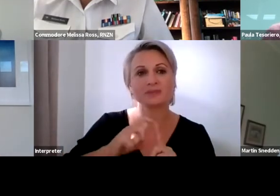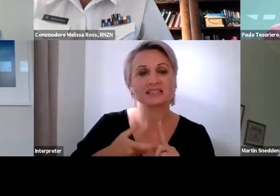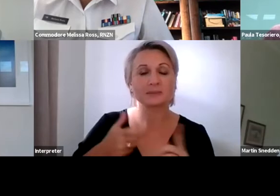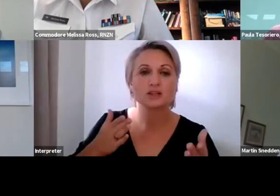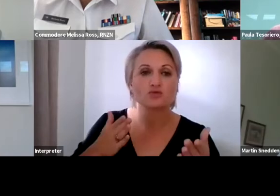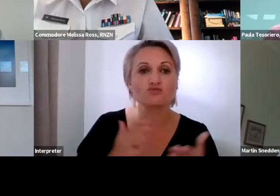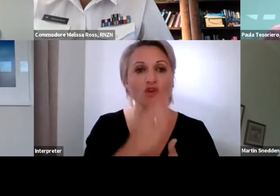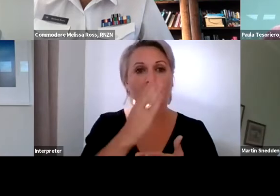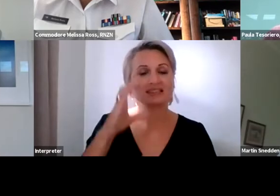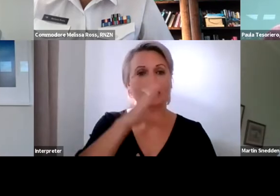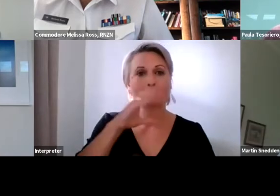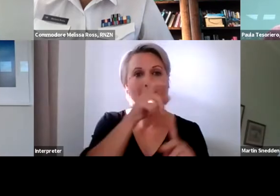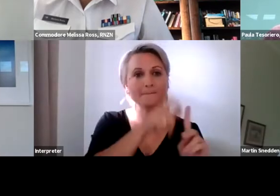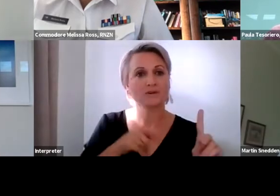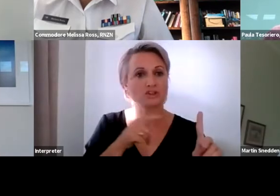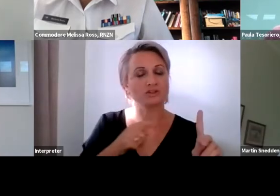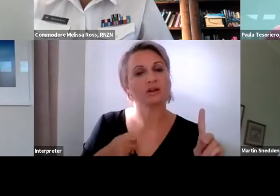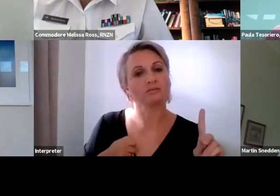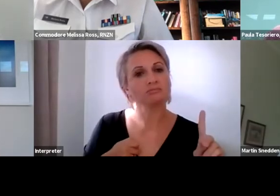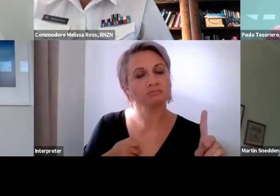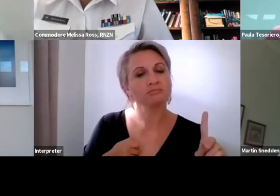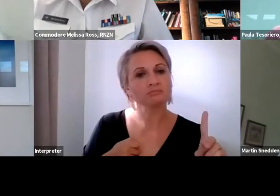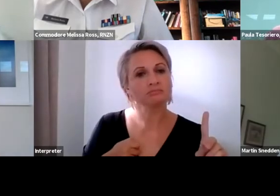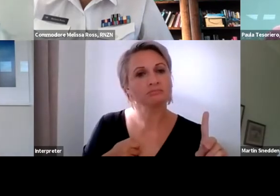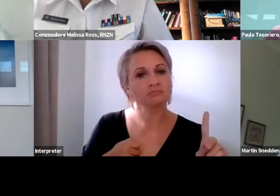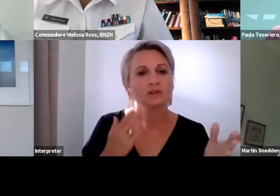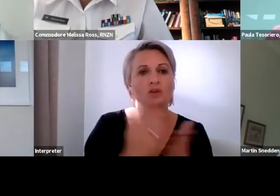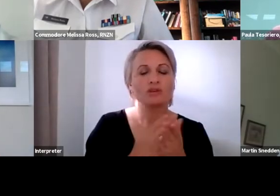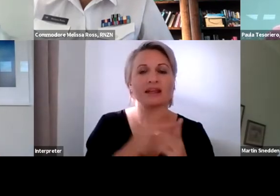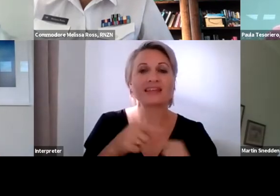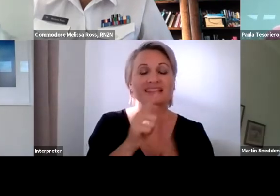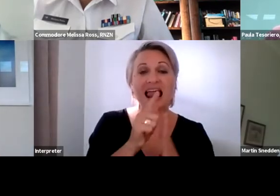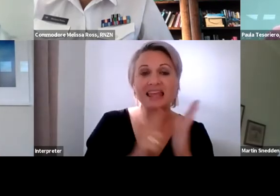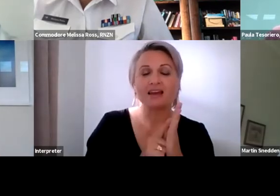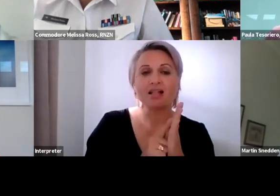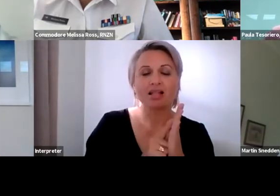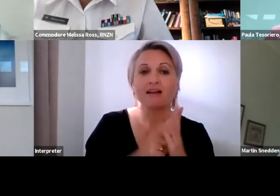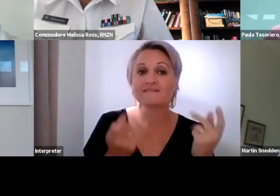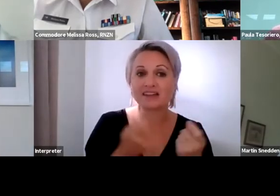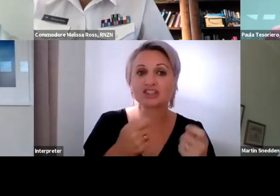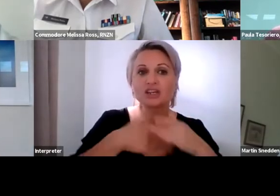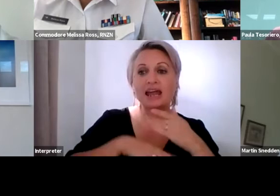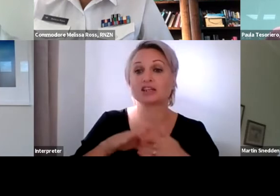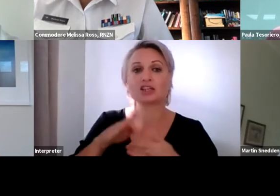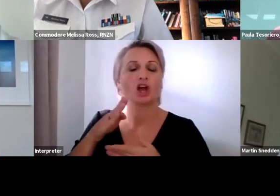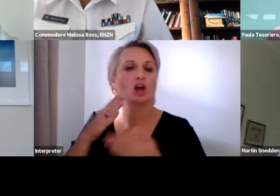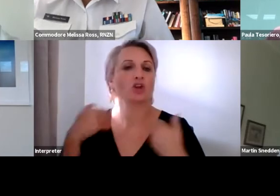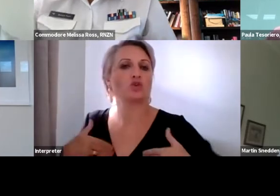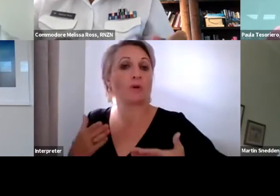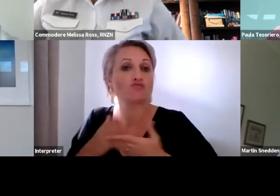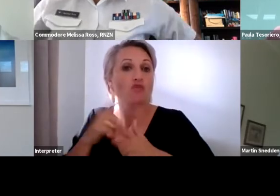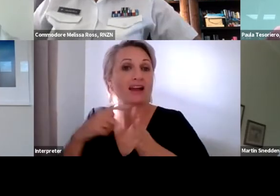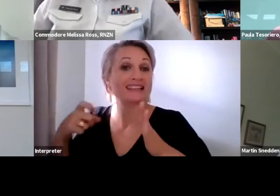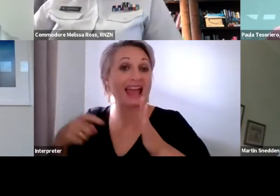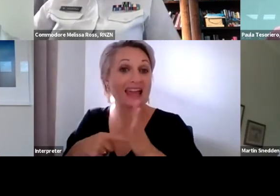Rights Commissioner, which is a statutory function under the Human Rights Act, and the primary focus of the role is to protect